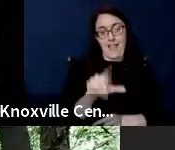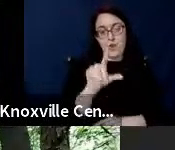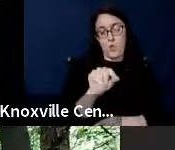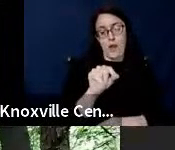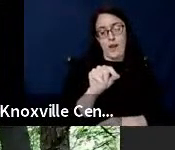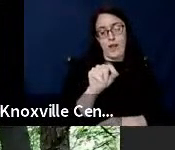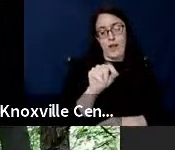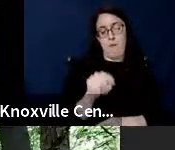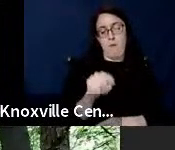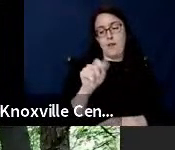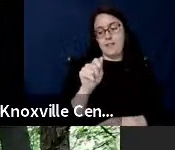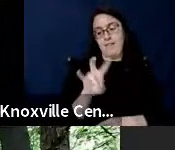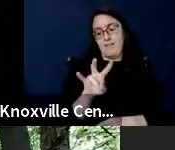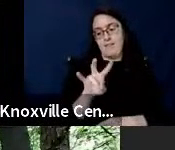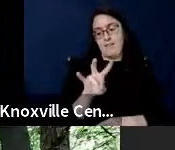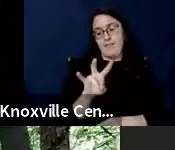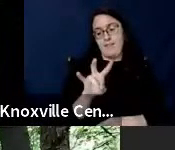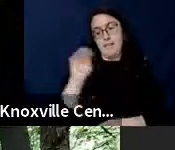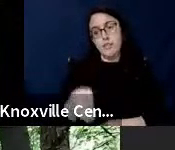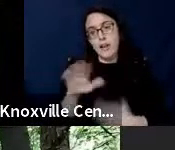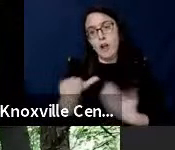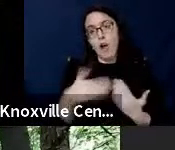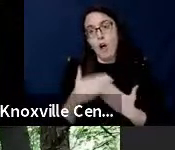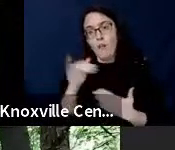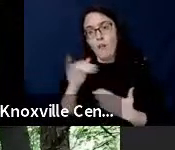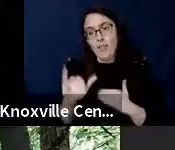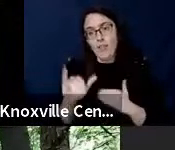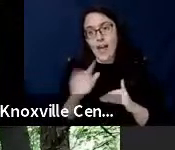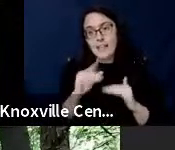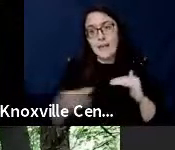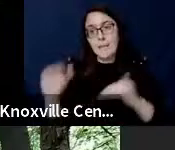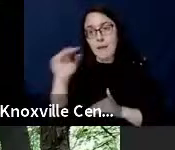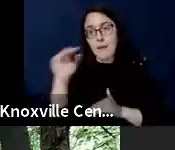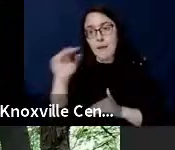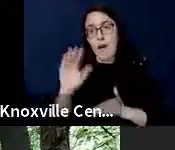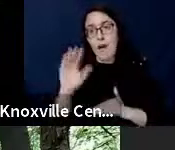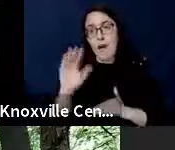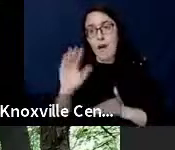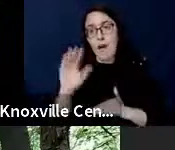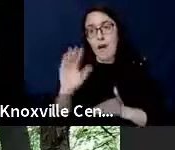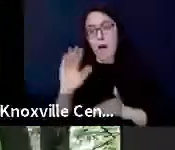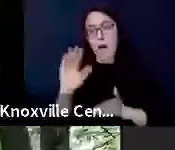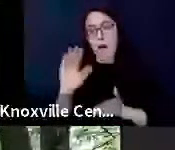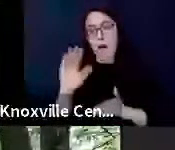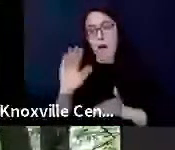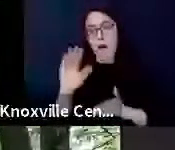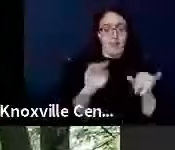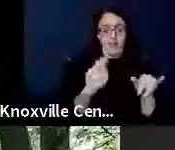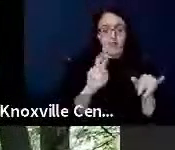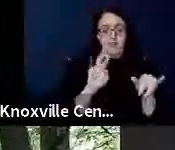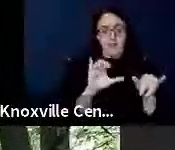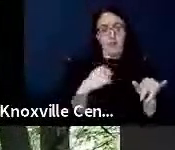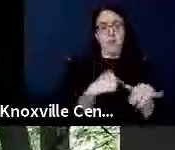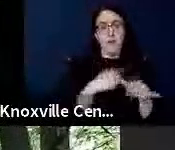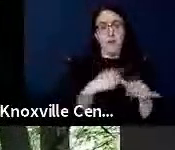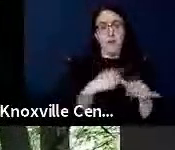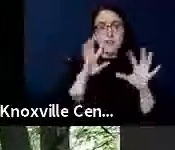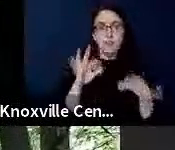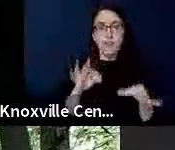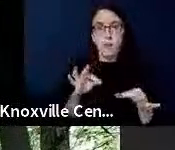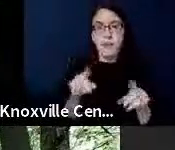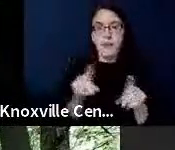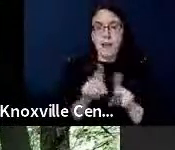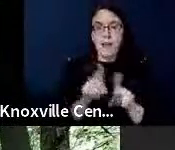20.17%. So again, all of those are above our set metrics that we determined as the